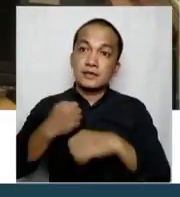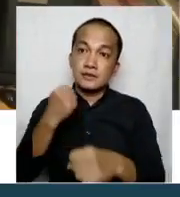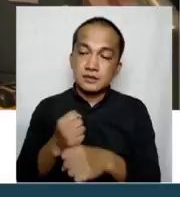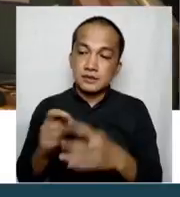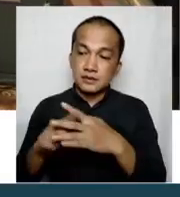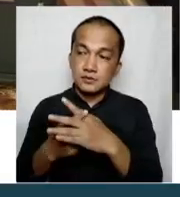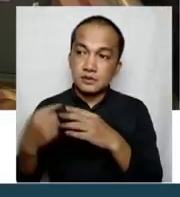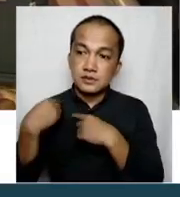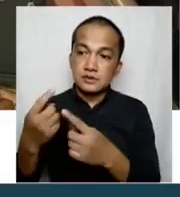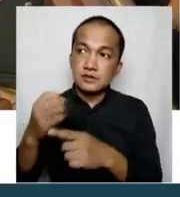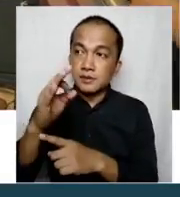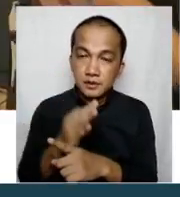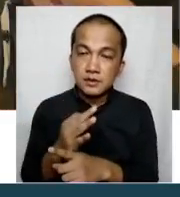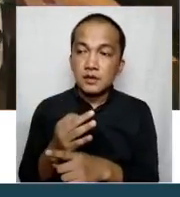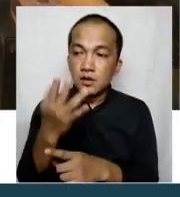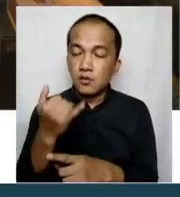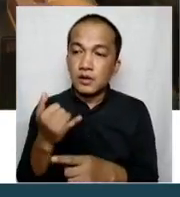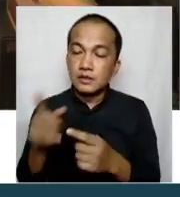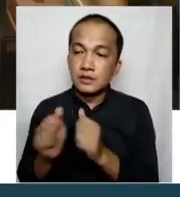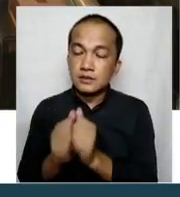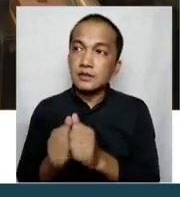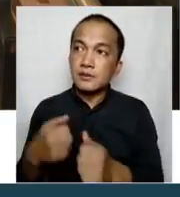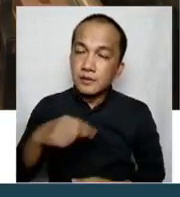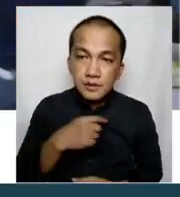since February. Kasama po kami dun sa